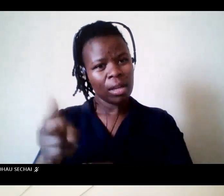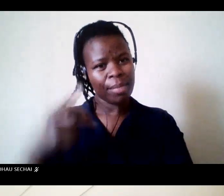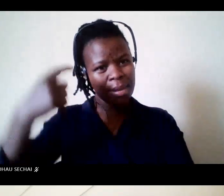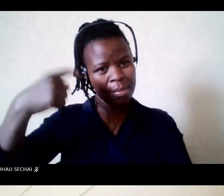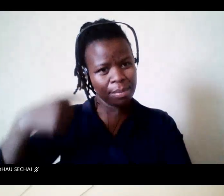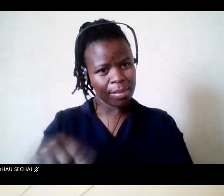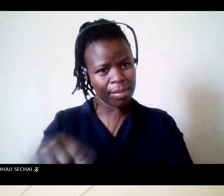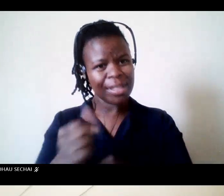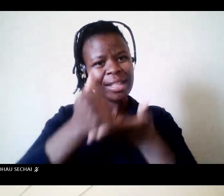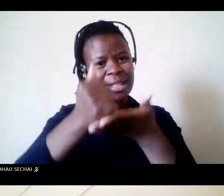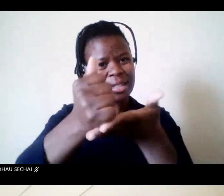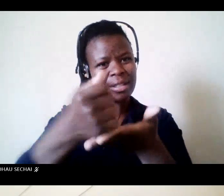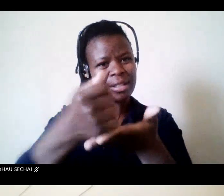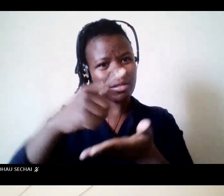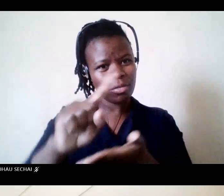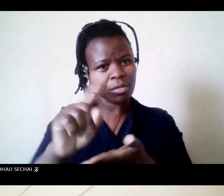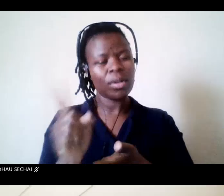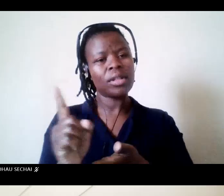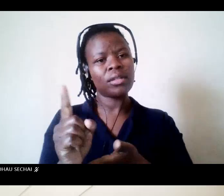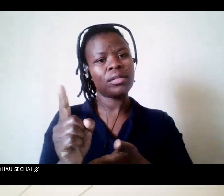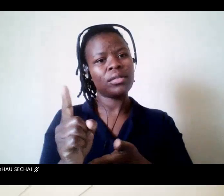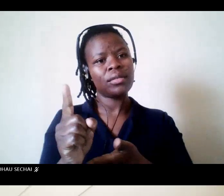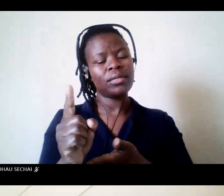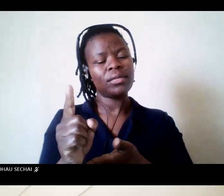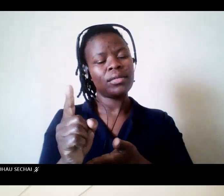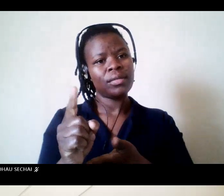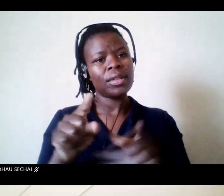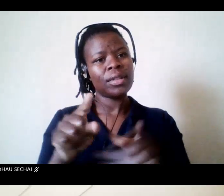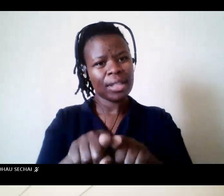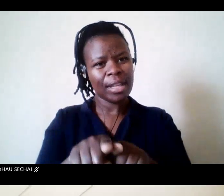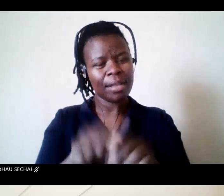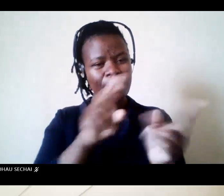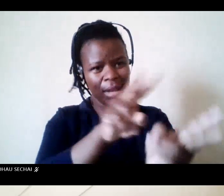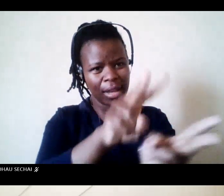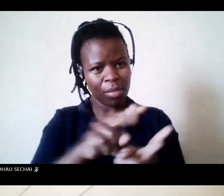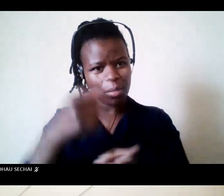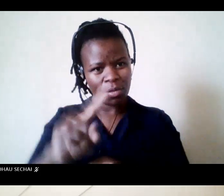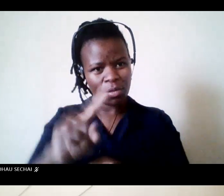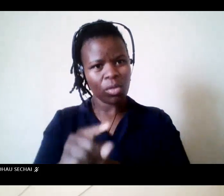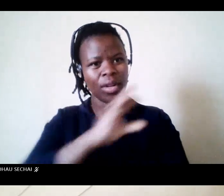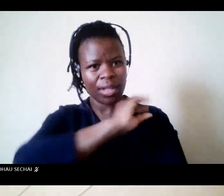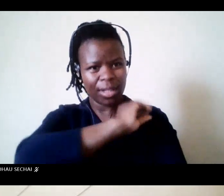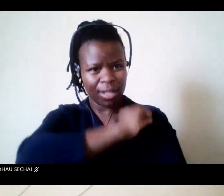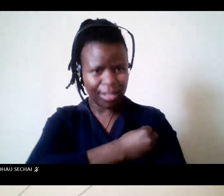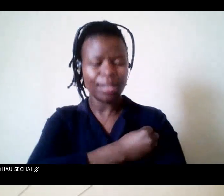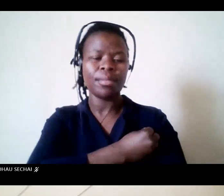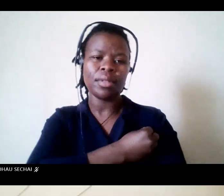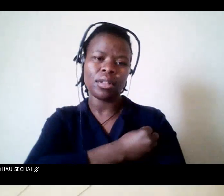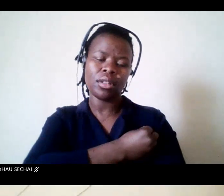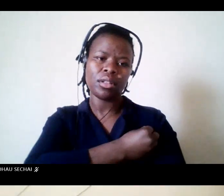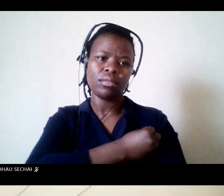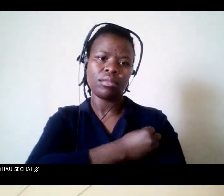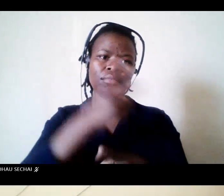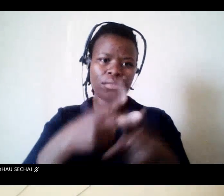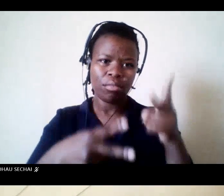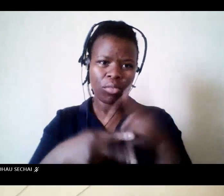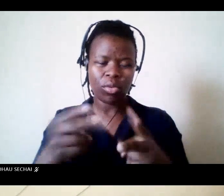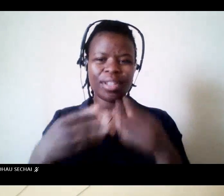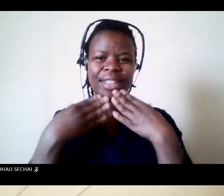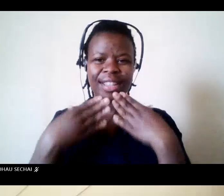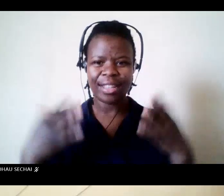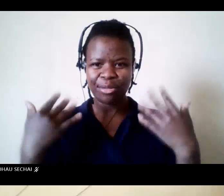assistant for Healthy Future Self-Employment for Disability Practitioners Project. Thank you so